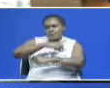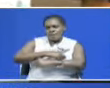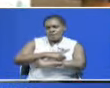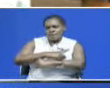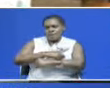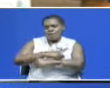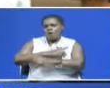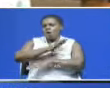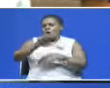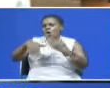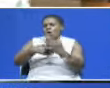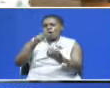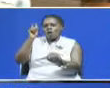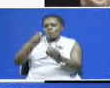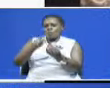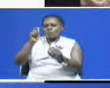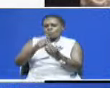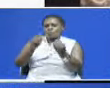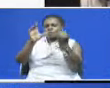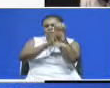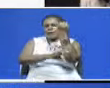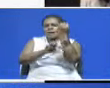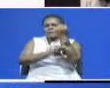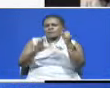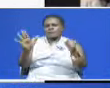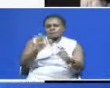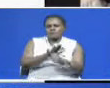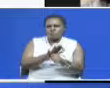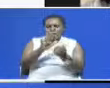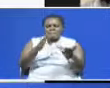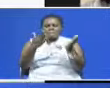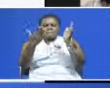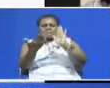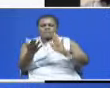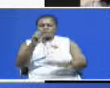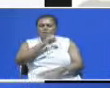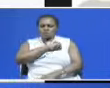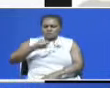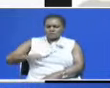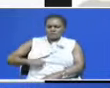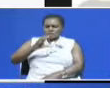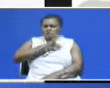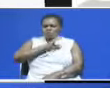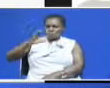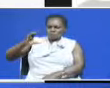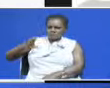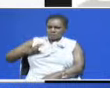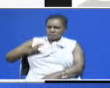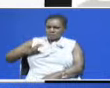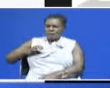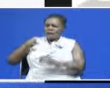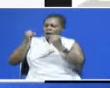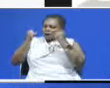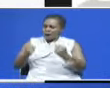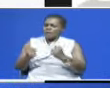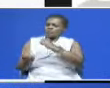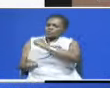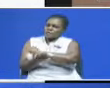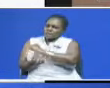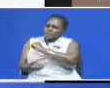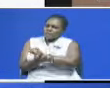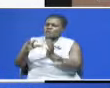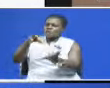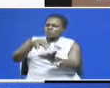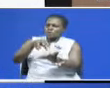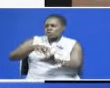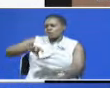all our laboratories around the country. Stakeholders appearing before the Senate Health Committee were put to task to explain the status